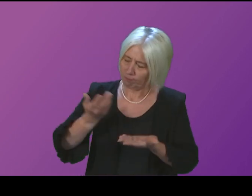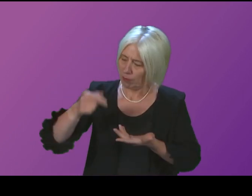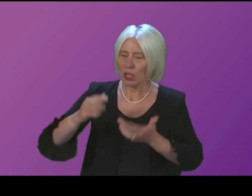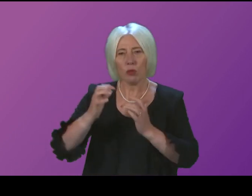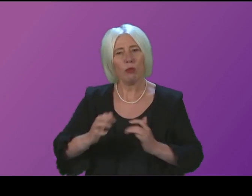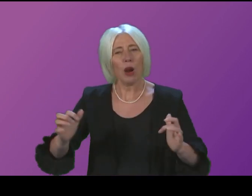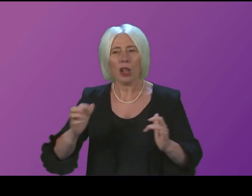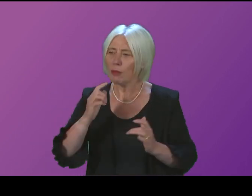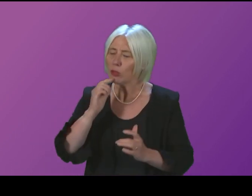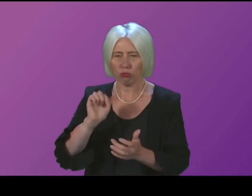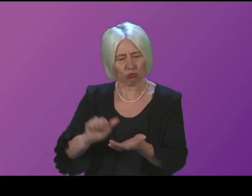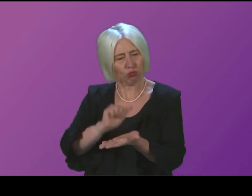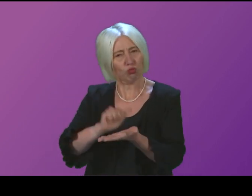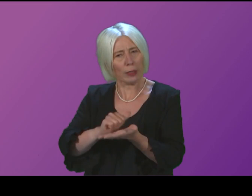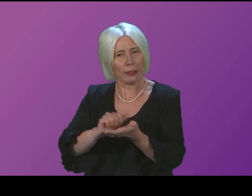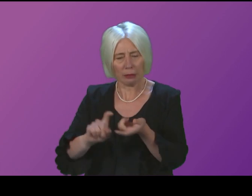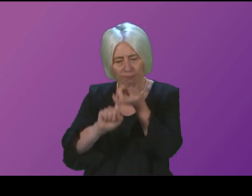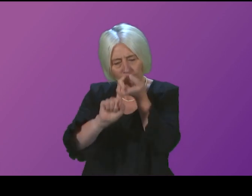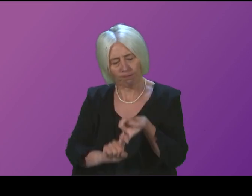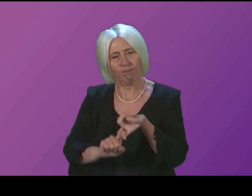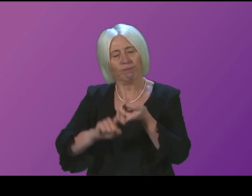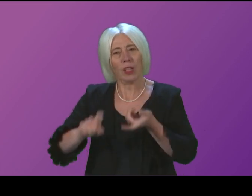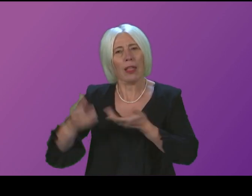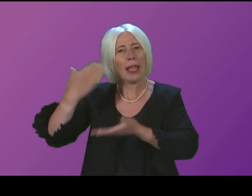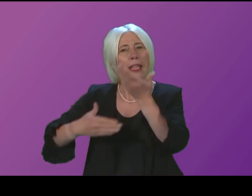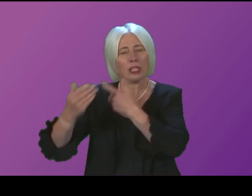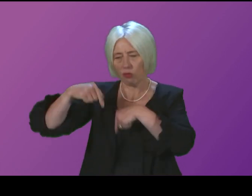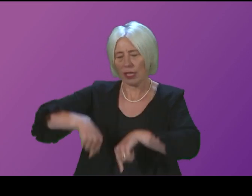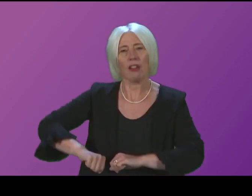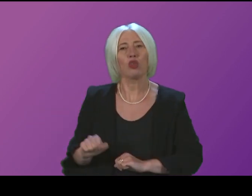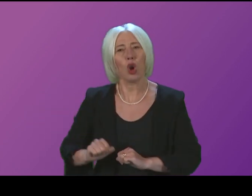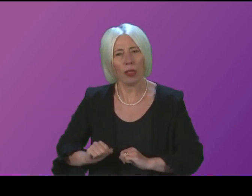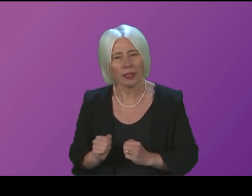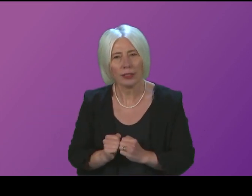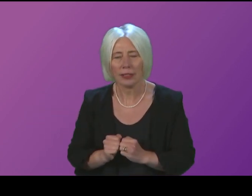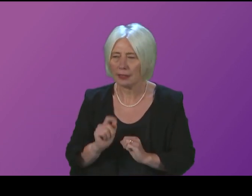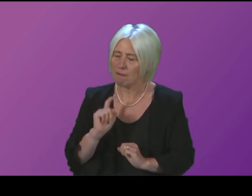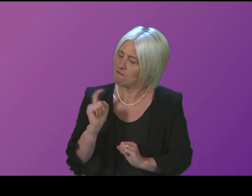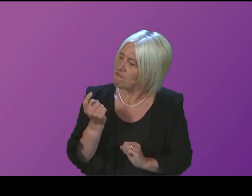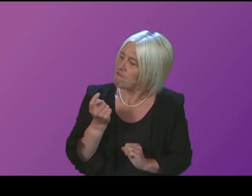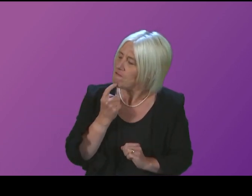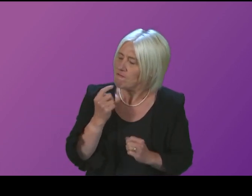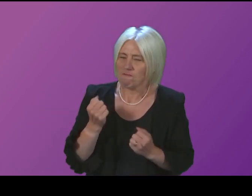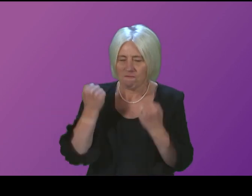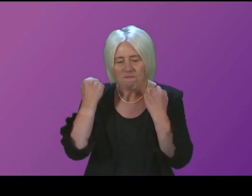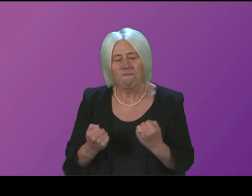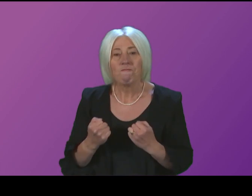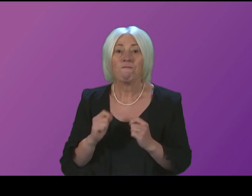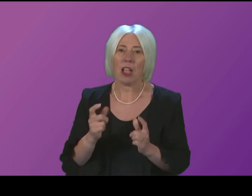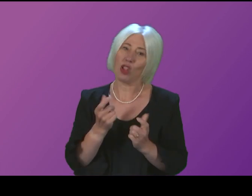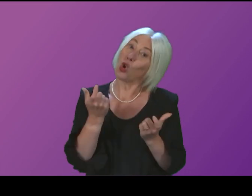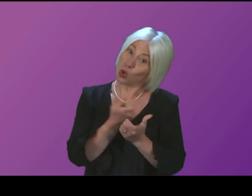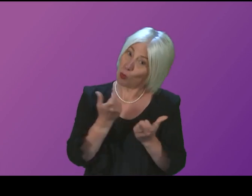being rightly anchored in the history of Scotland and spoke of the grit, determination, humour